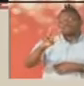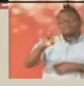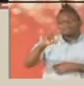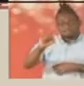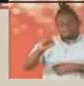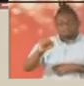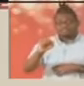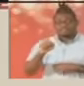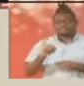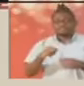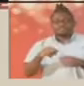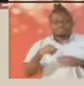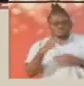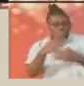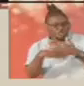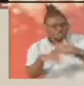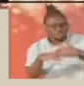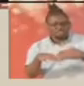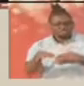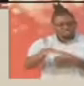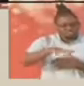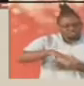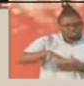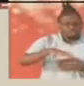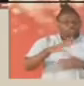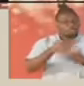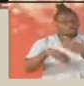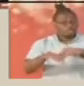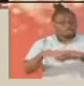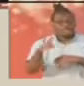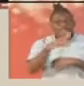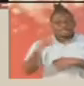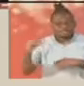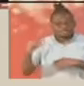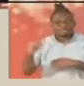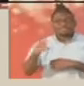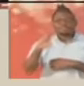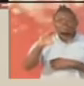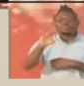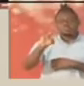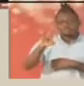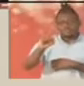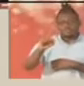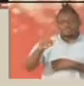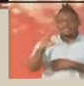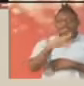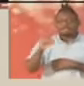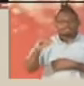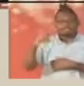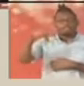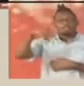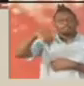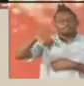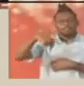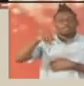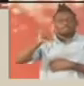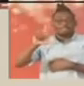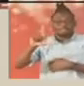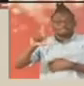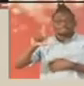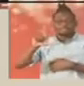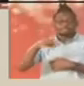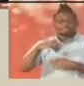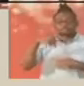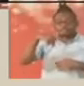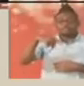County Caroni, we have the 2 large towns of Chaguanas and Couva, as well as the Point Lisa's port. In terms of the breakdown of figures for